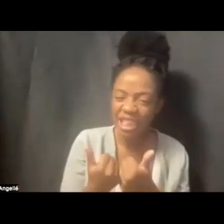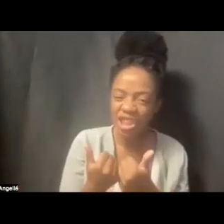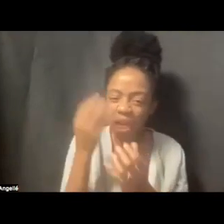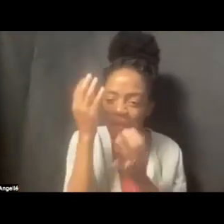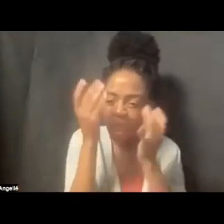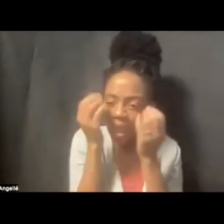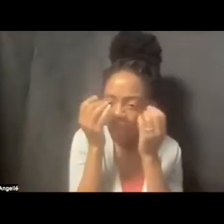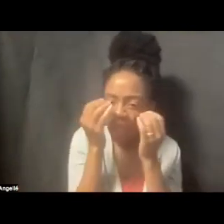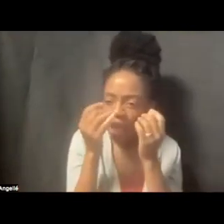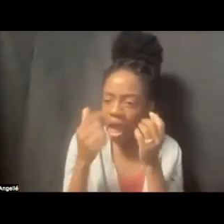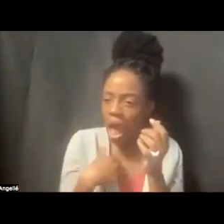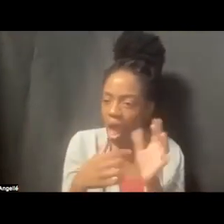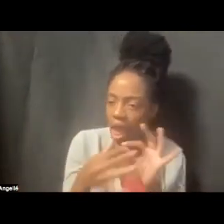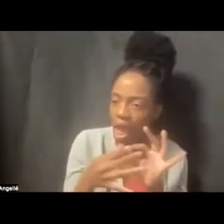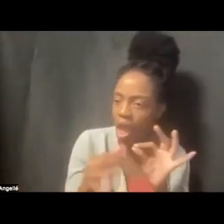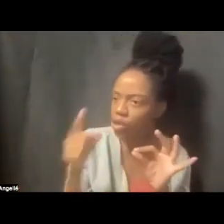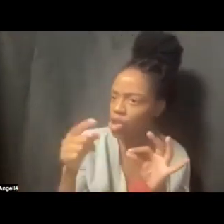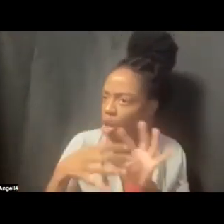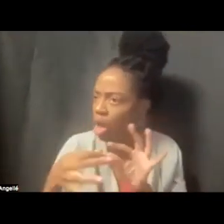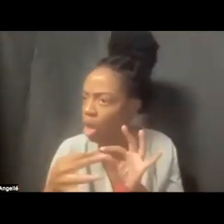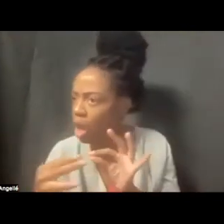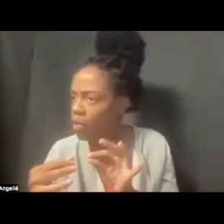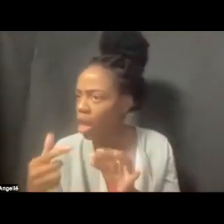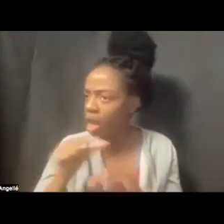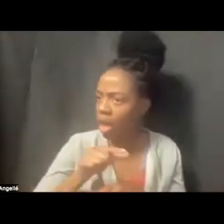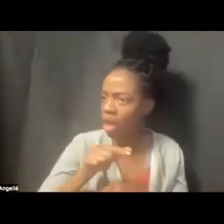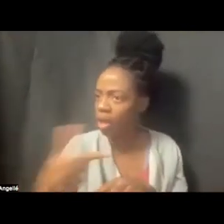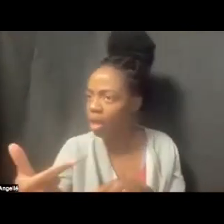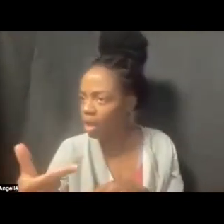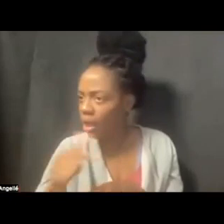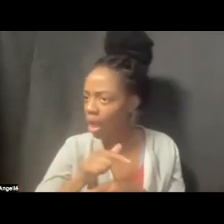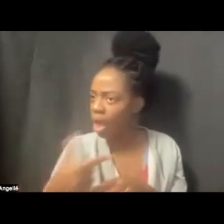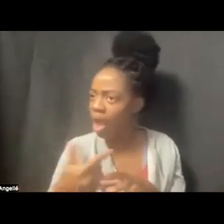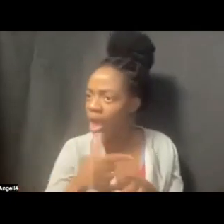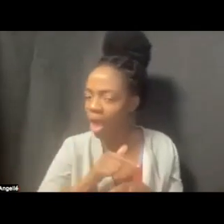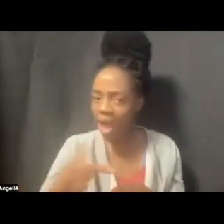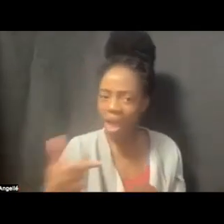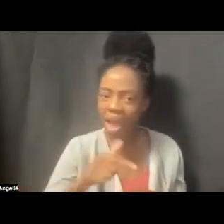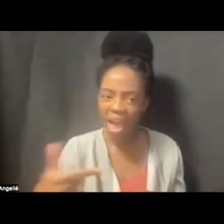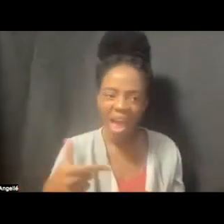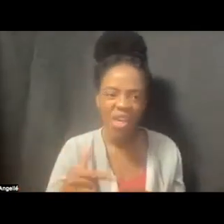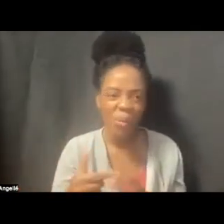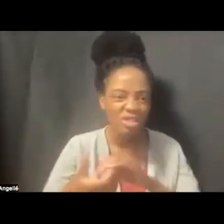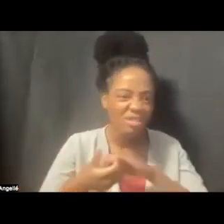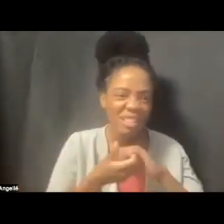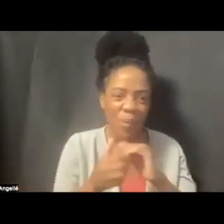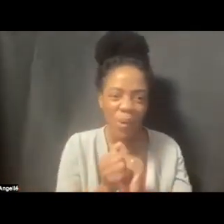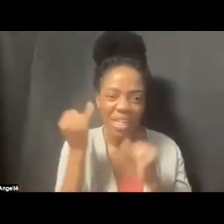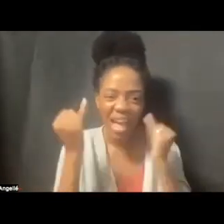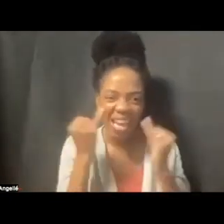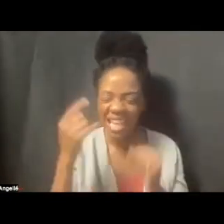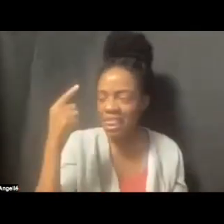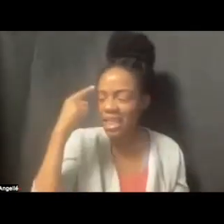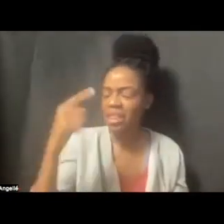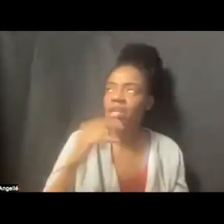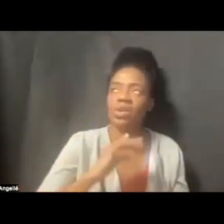say something and then you say something, you go, well, what about this? And I'm like, oh my God, what about, and I jump off of your idea. That to me is the coolest thing in